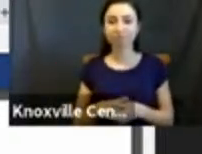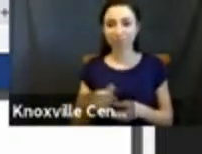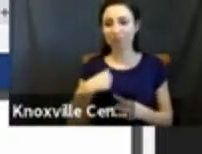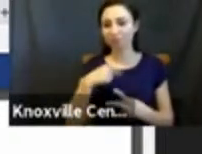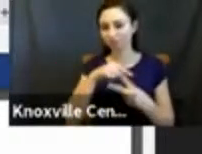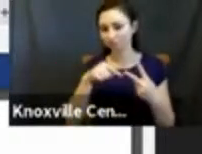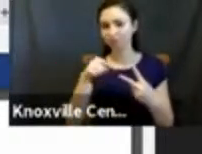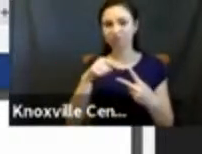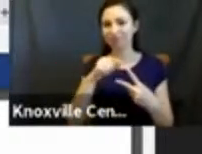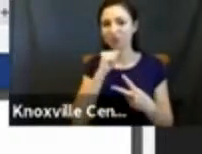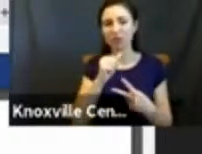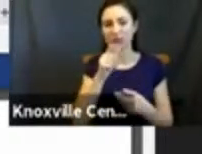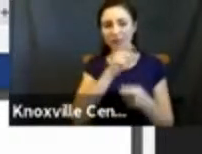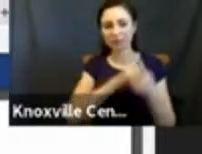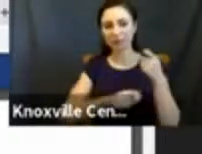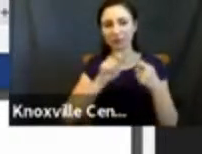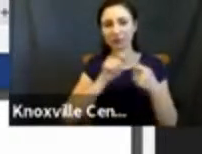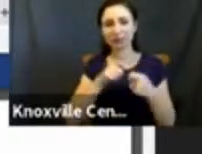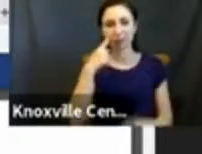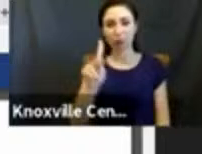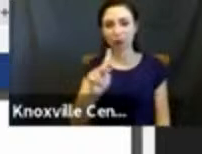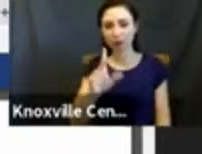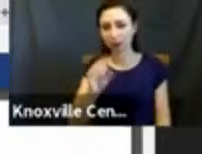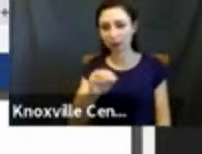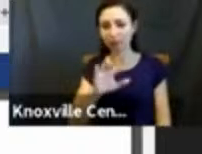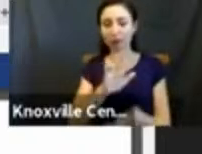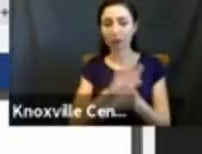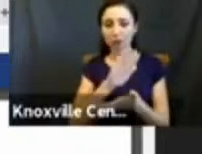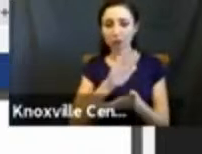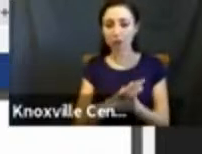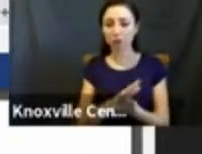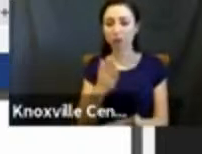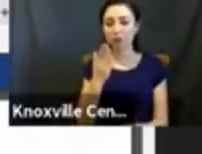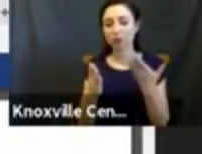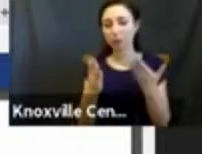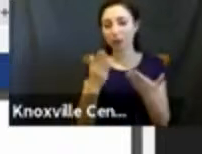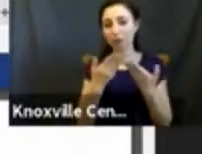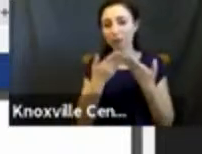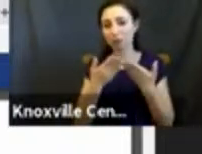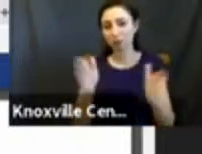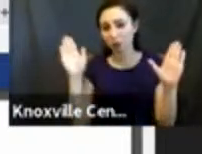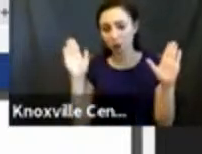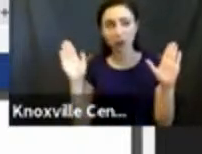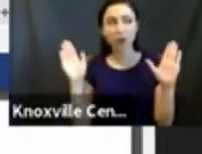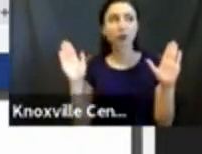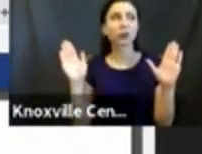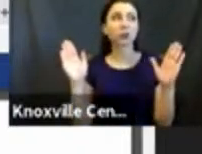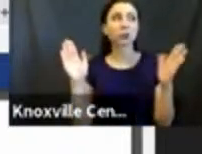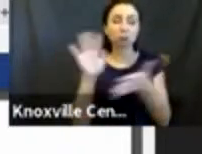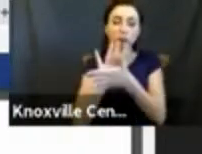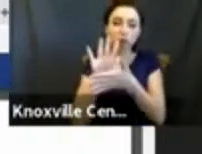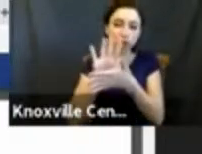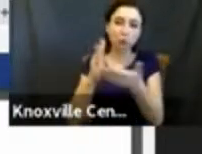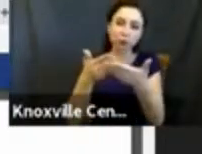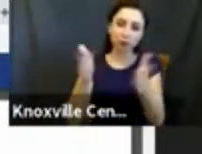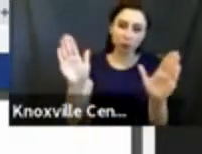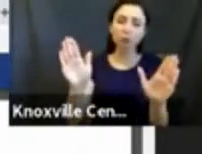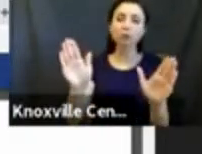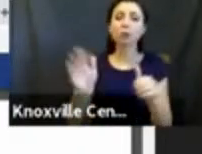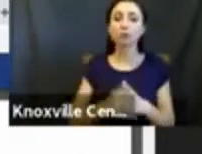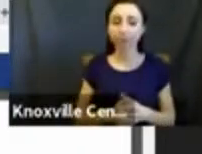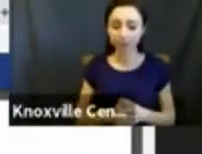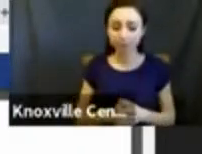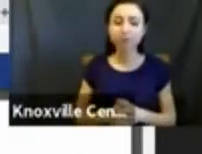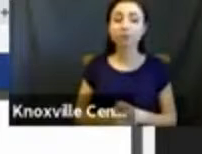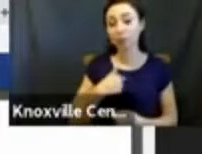necessarily specific to Knox County schools. They may be broader, just schools in general, but I'm interested in